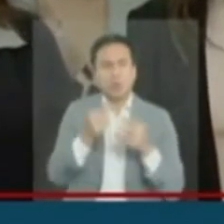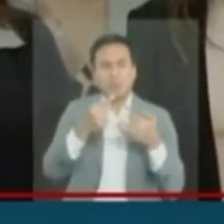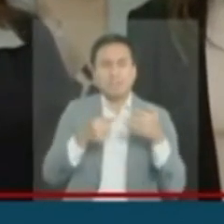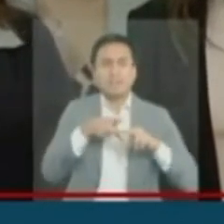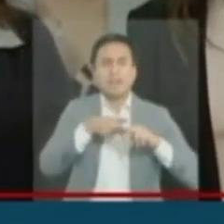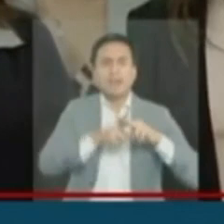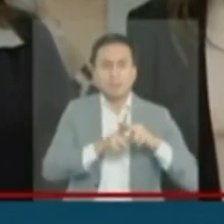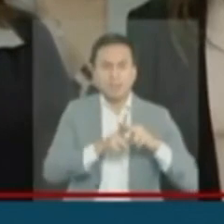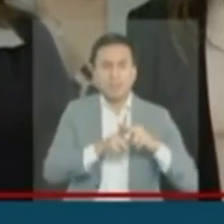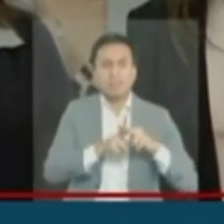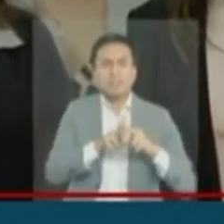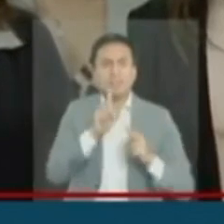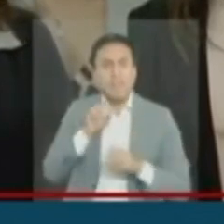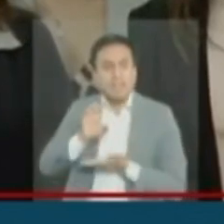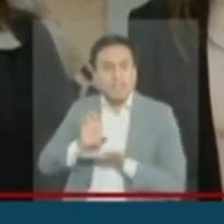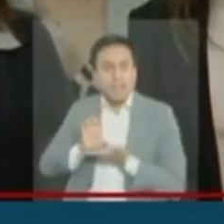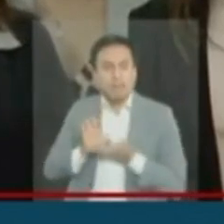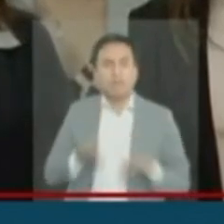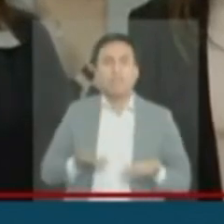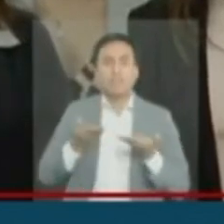Piñera.